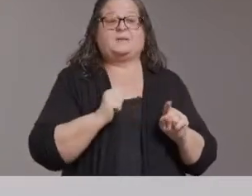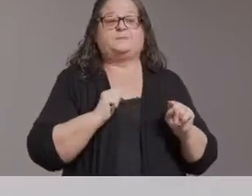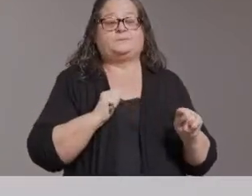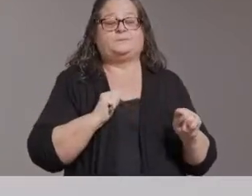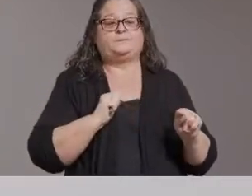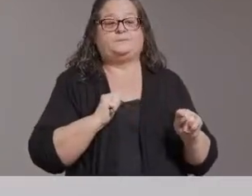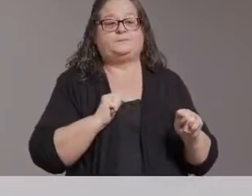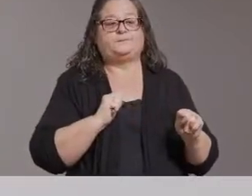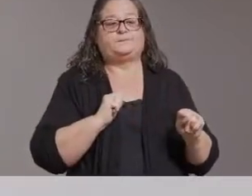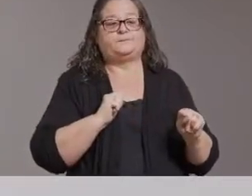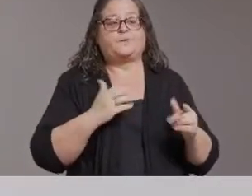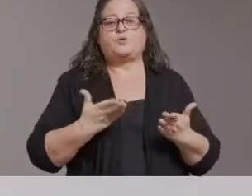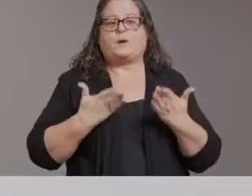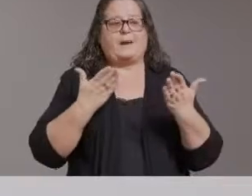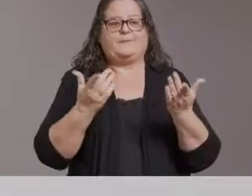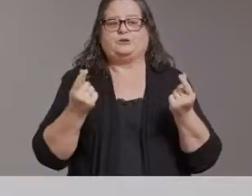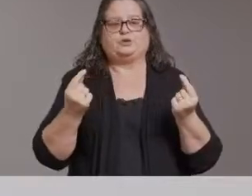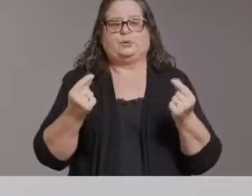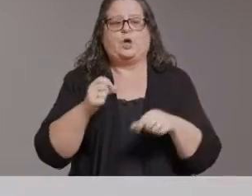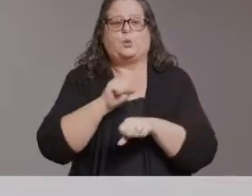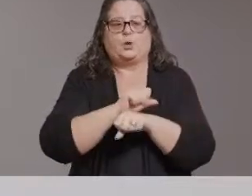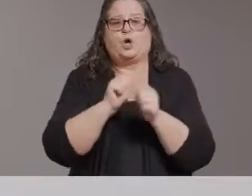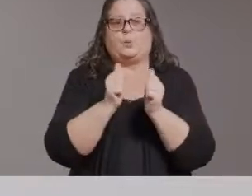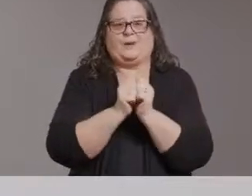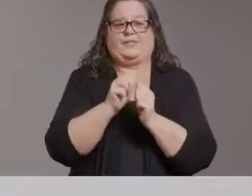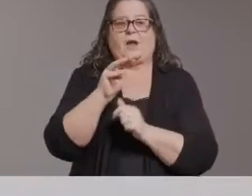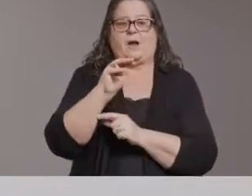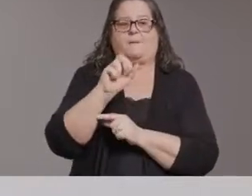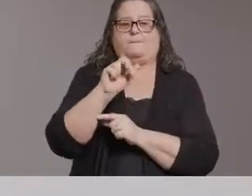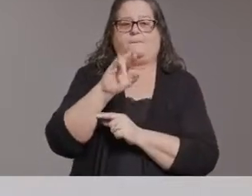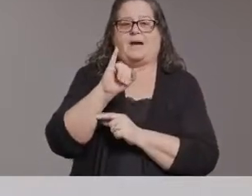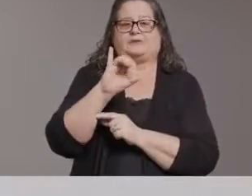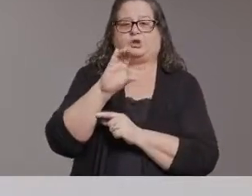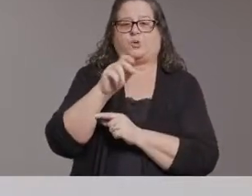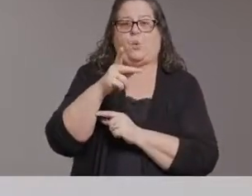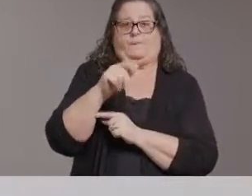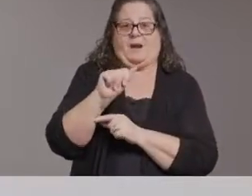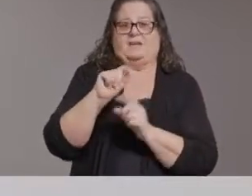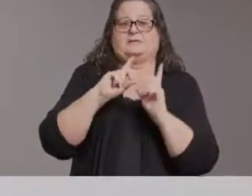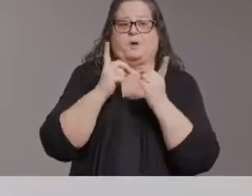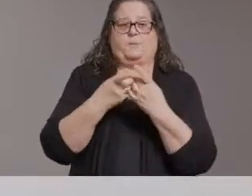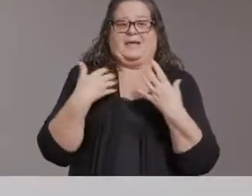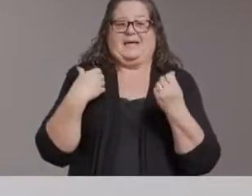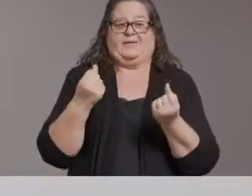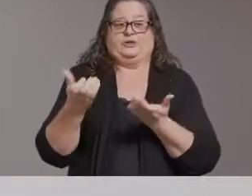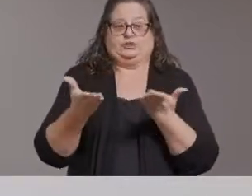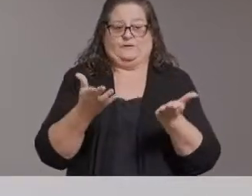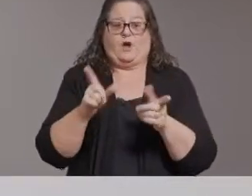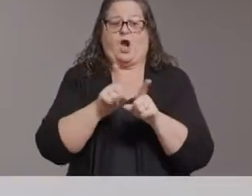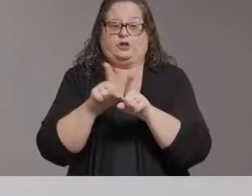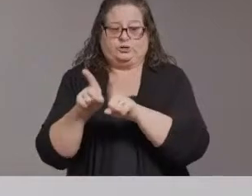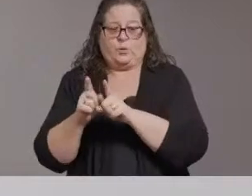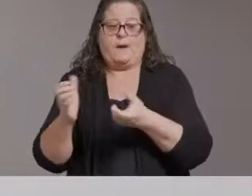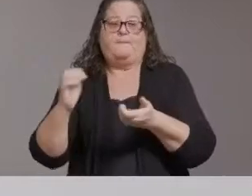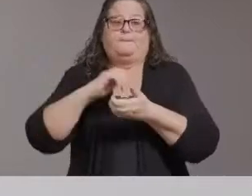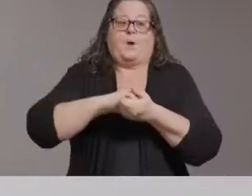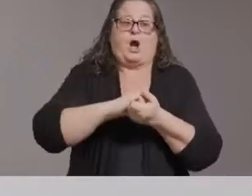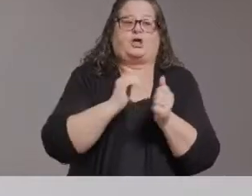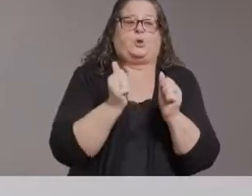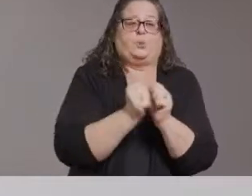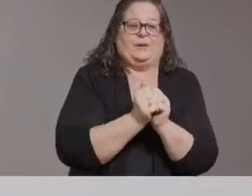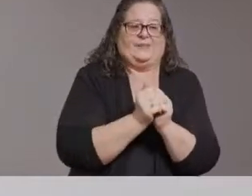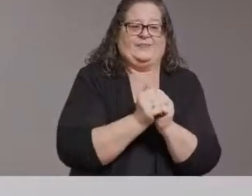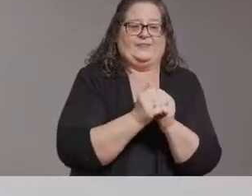is work with your county health department, but also potentially partner with a healthcare partner that can bring and administer the